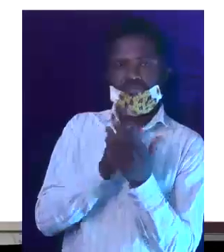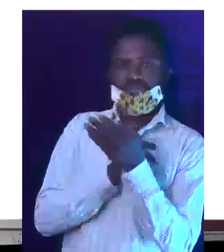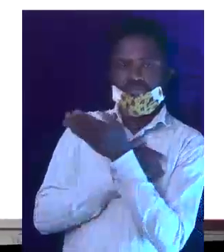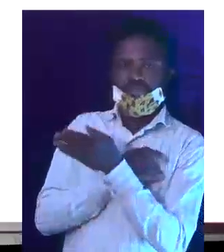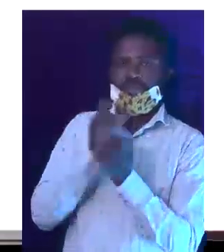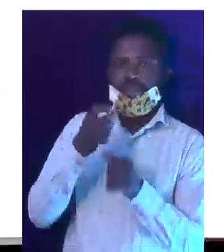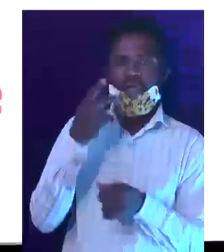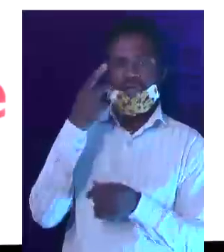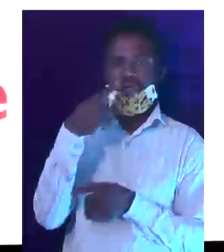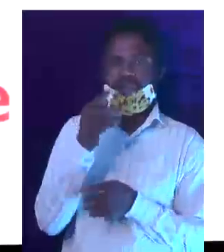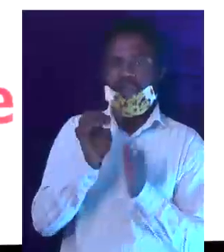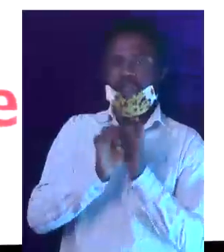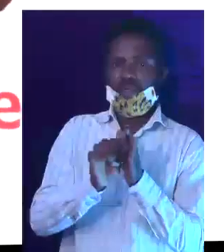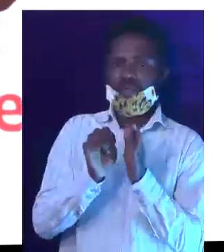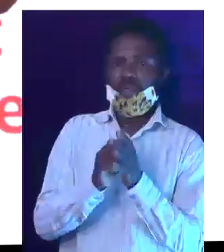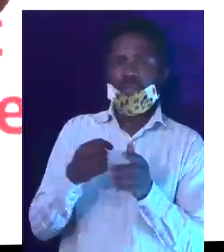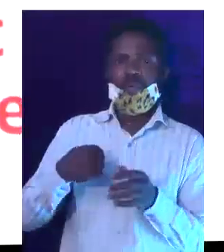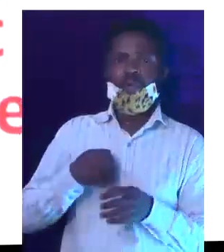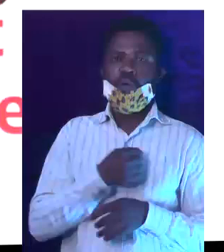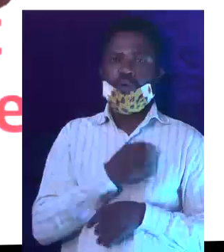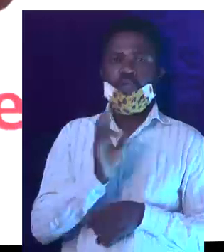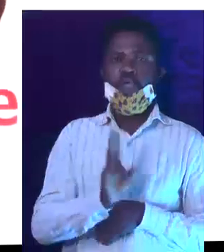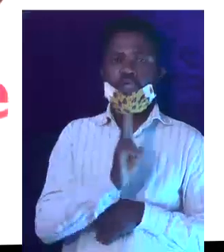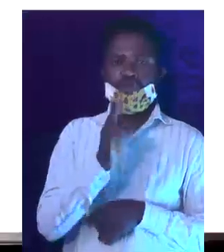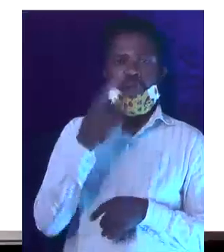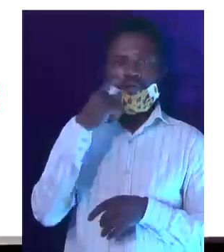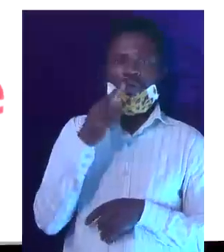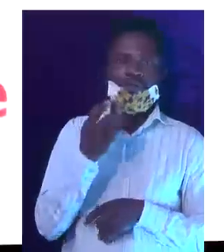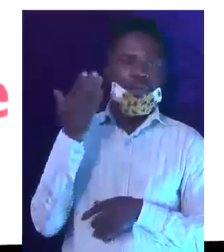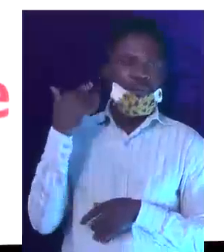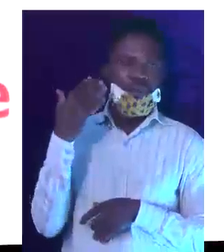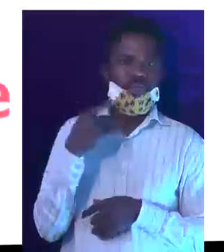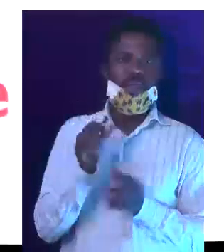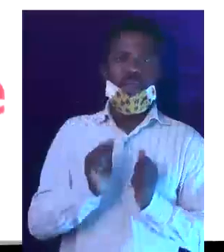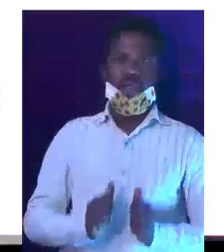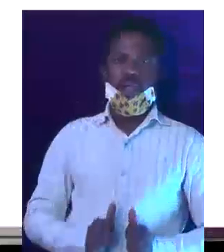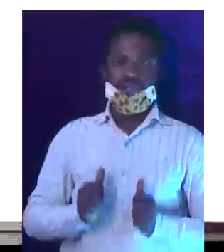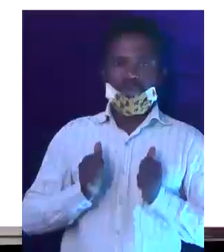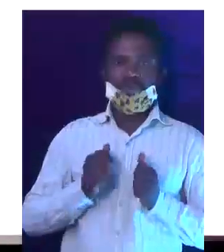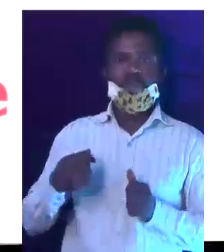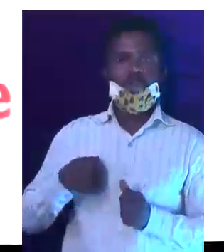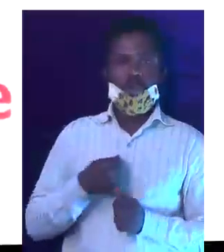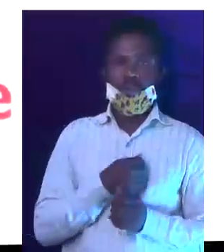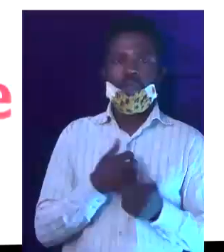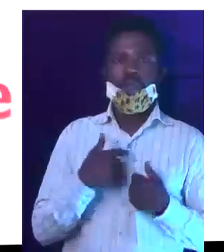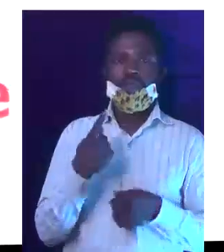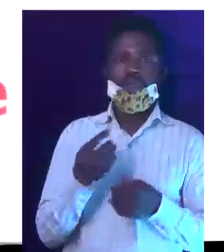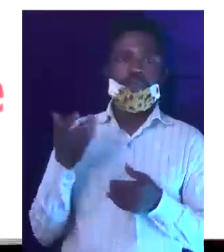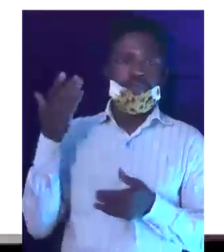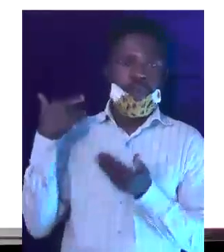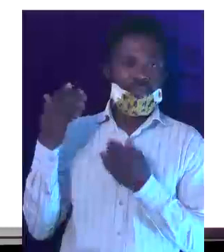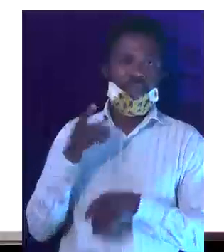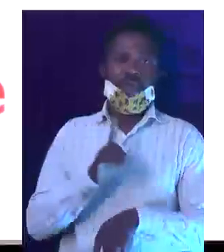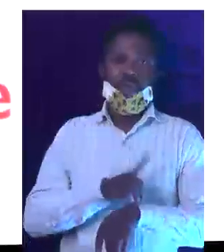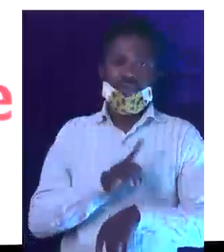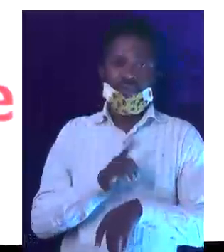can see the format we used for the previous addresses that we have, the previous dates that we've